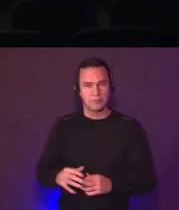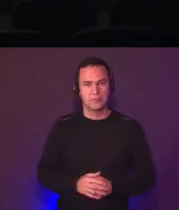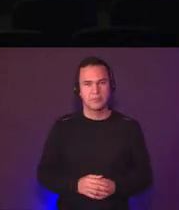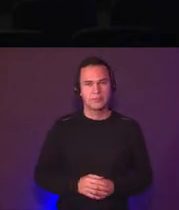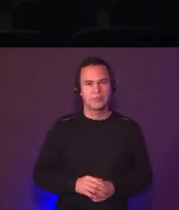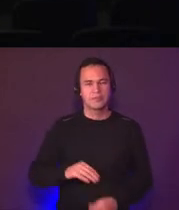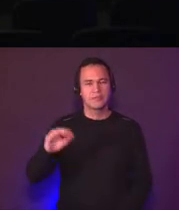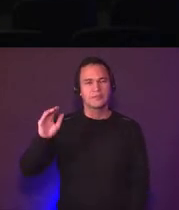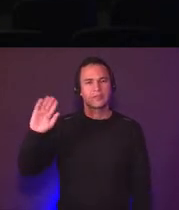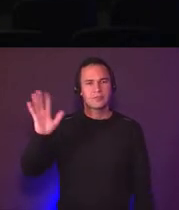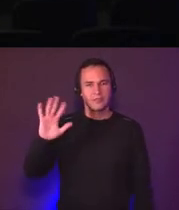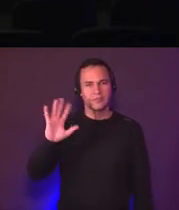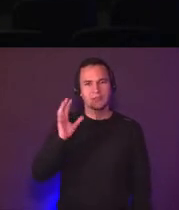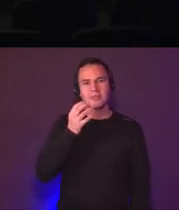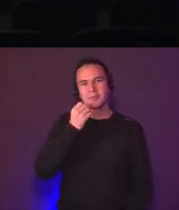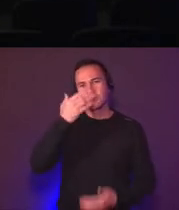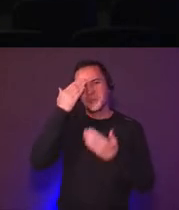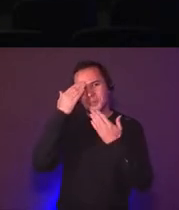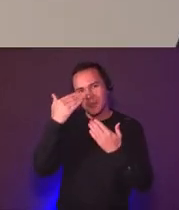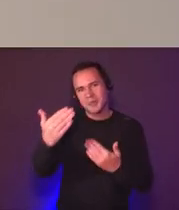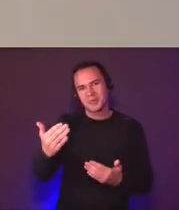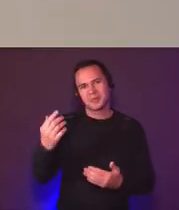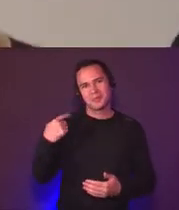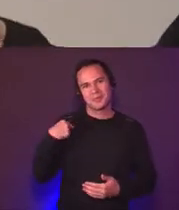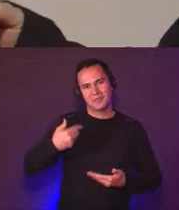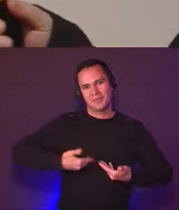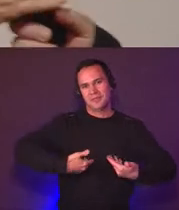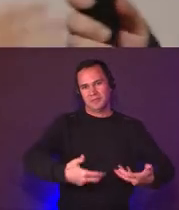Hello, and thank you guys for coming. Thanks for having me.